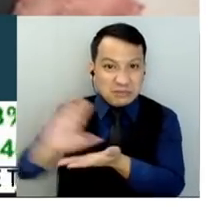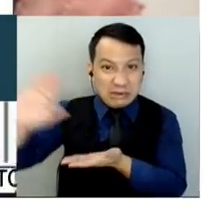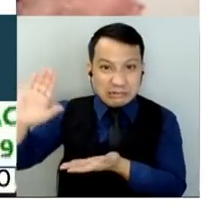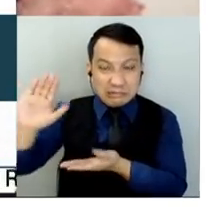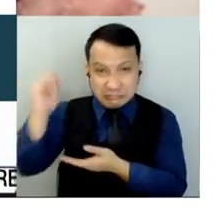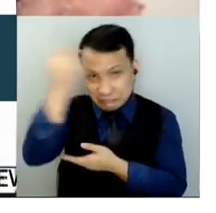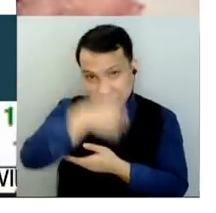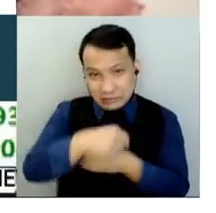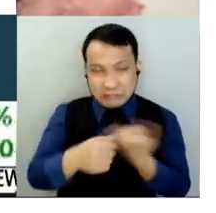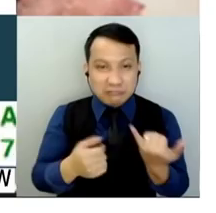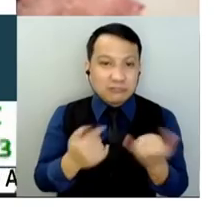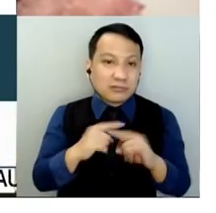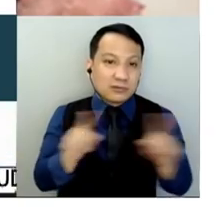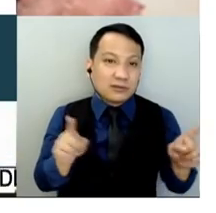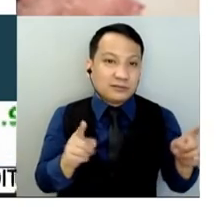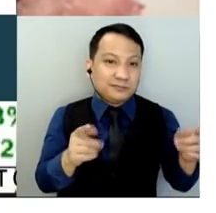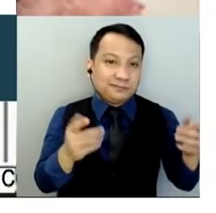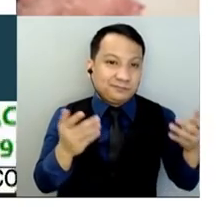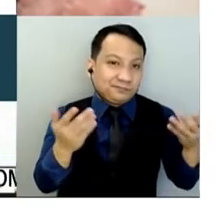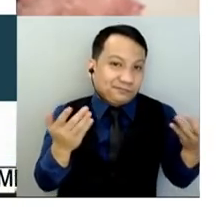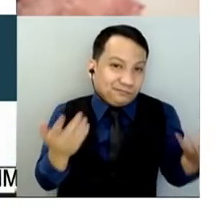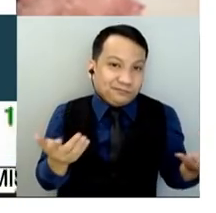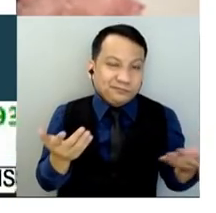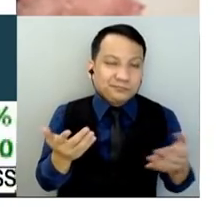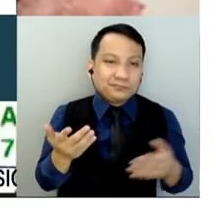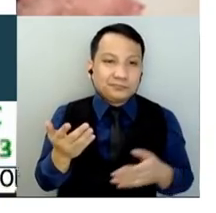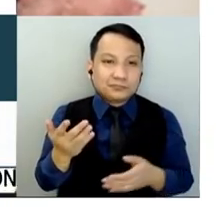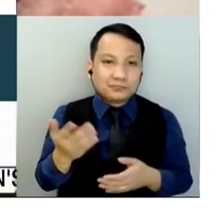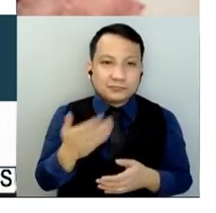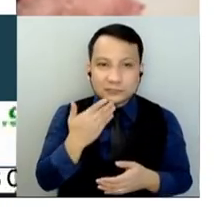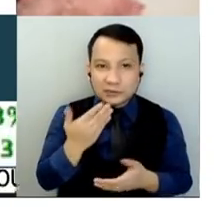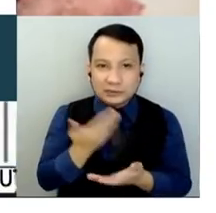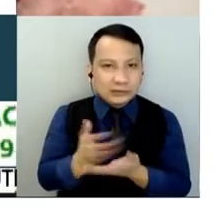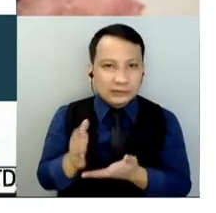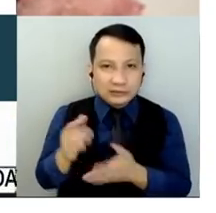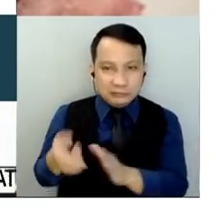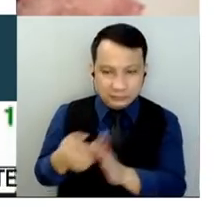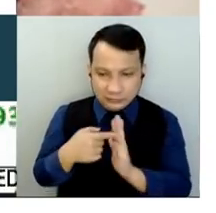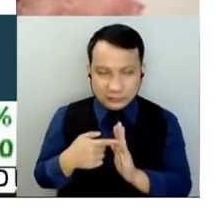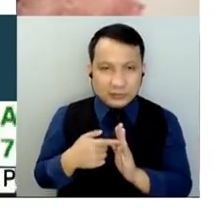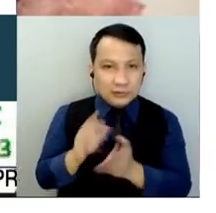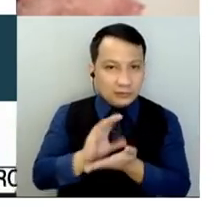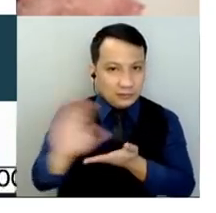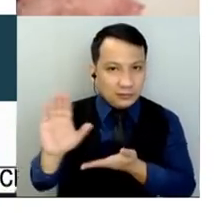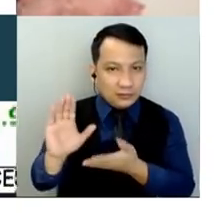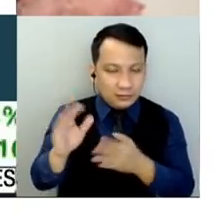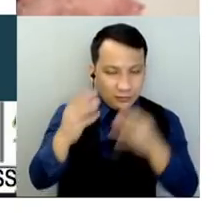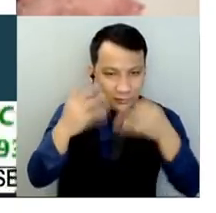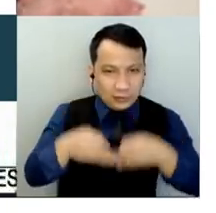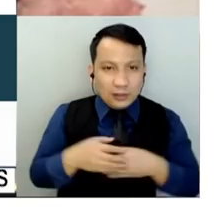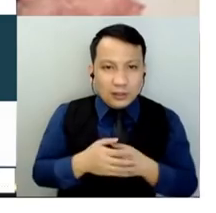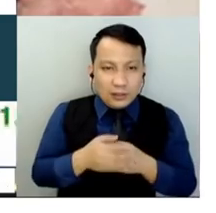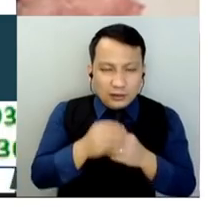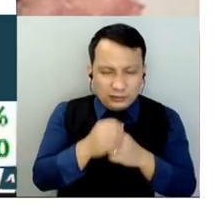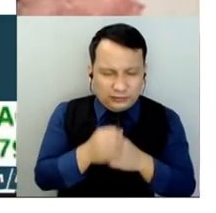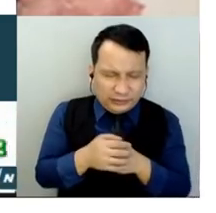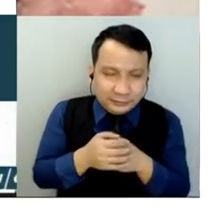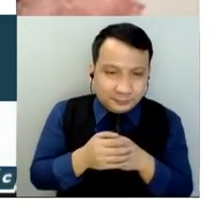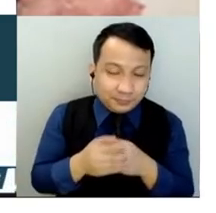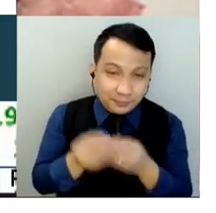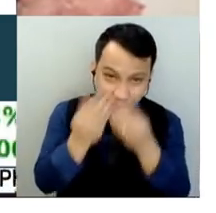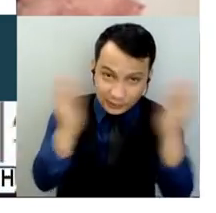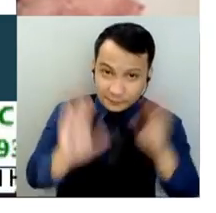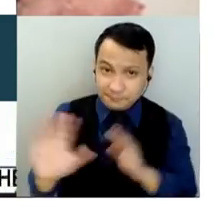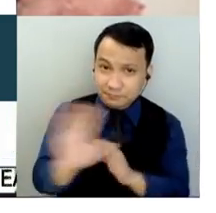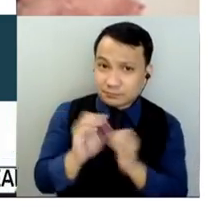of necessity, I end up maybe doing something that doesn't really require a college degree. So there's underemployment, and there's a